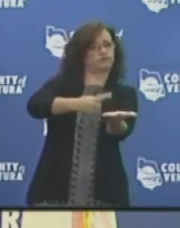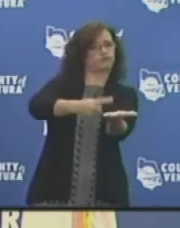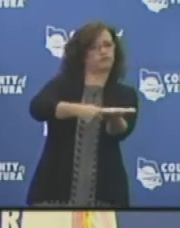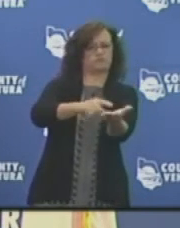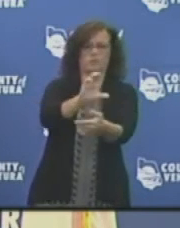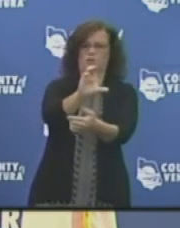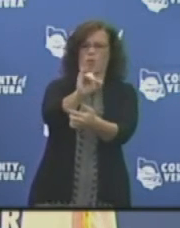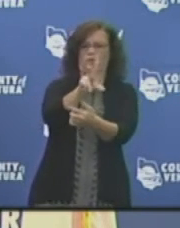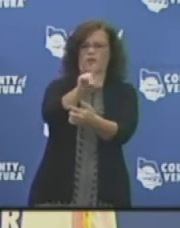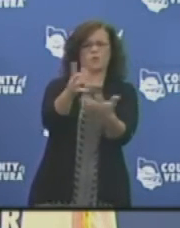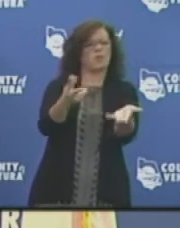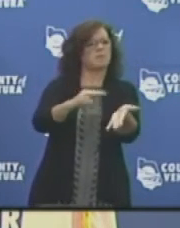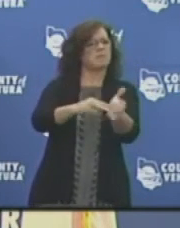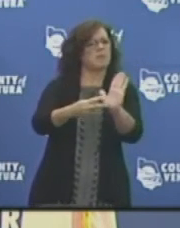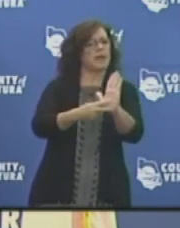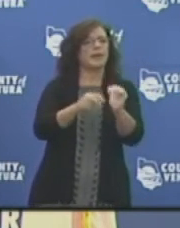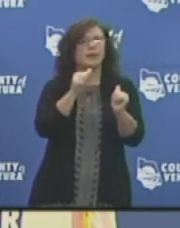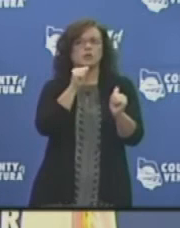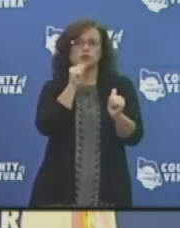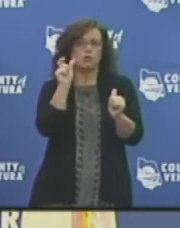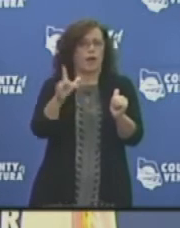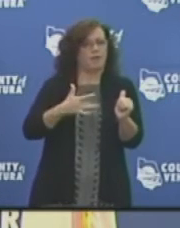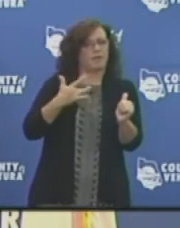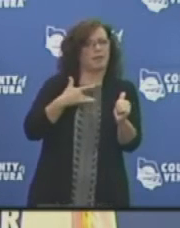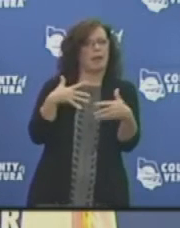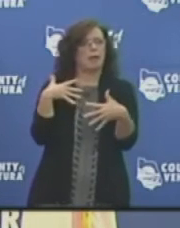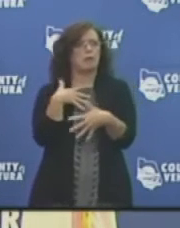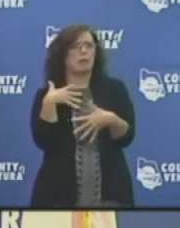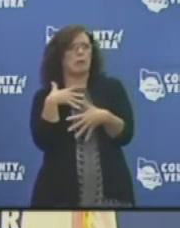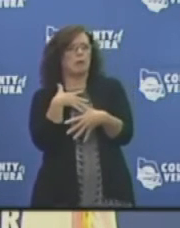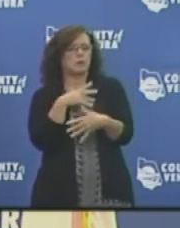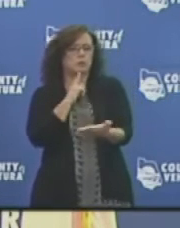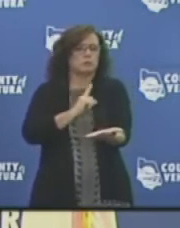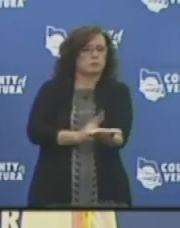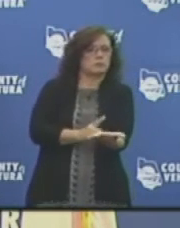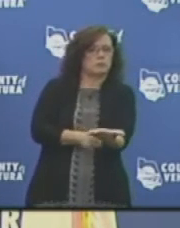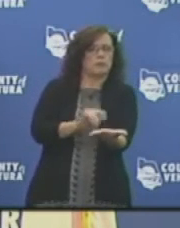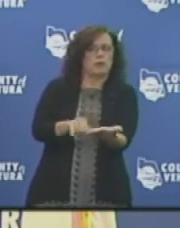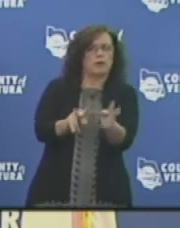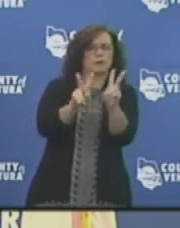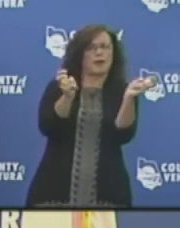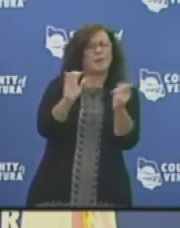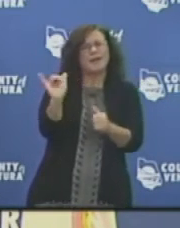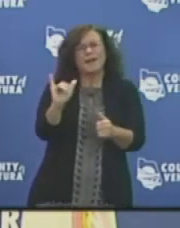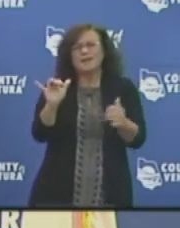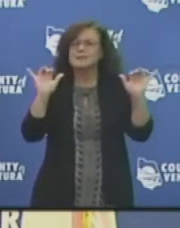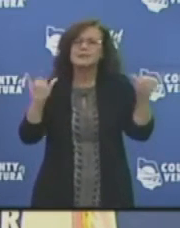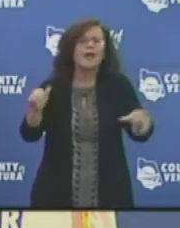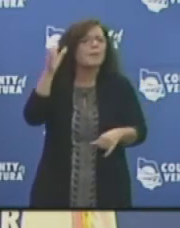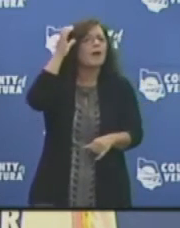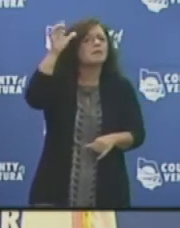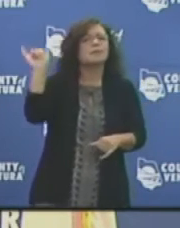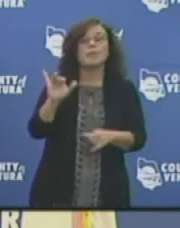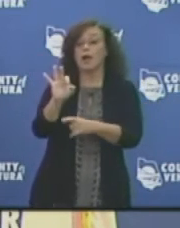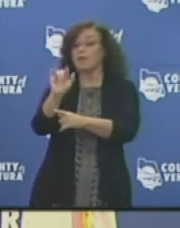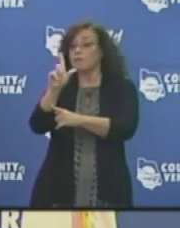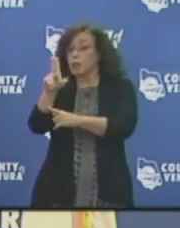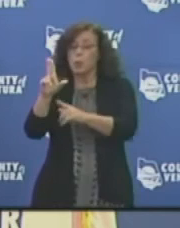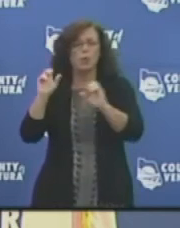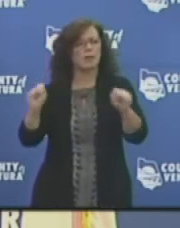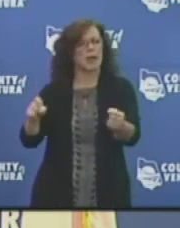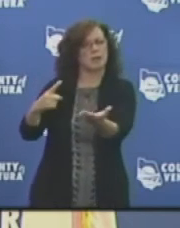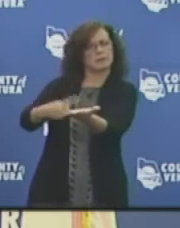do we handle it? What is the incubation time? How do we make sure we notify our friends or families if we have